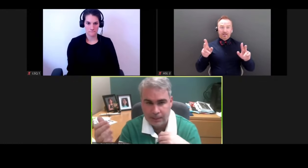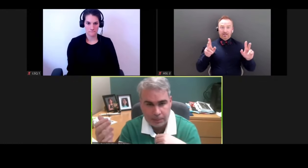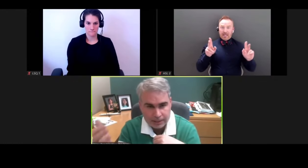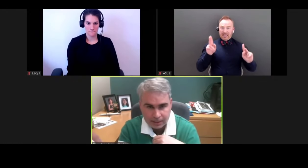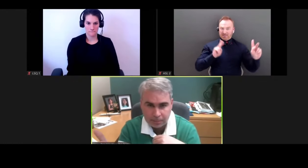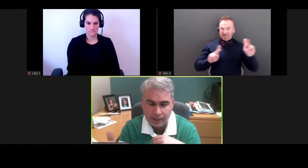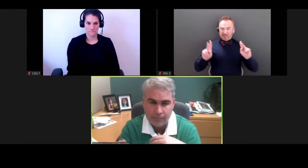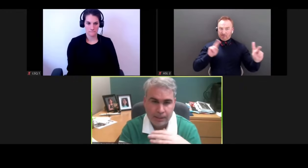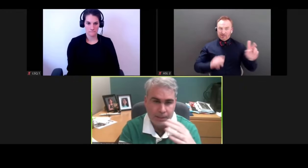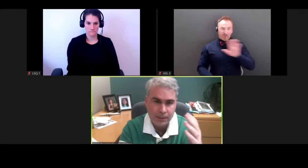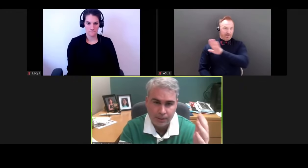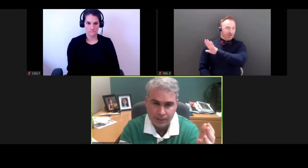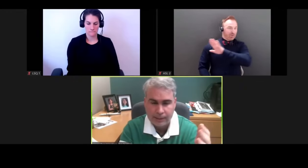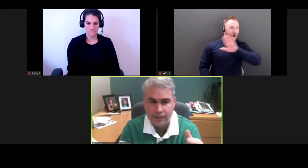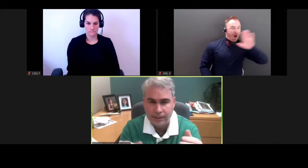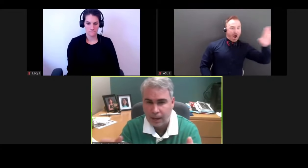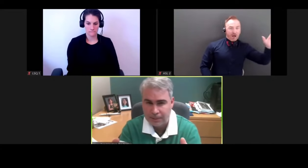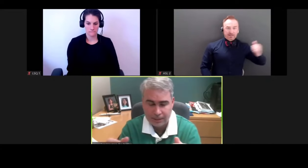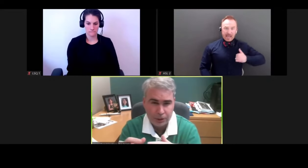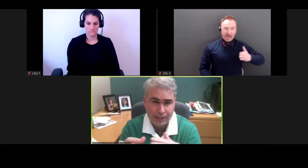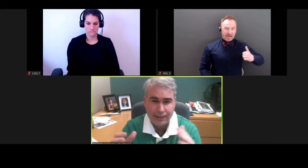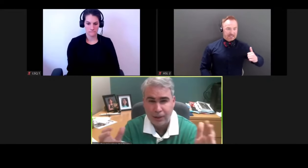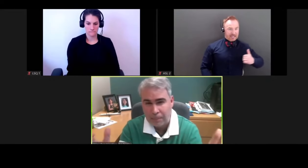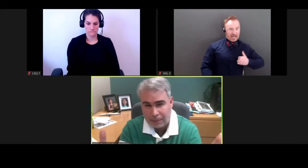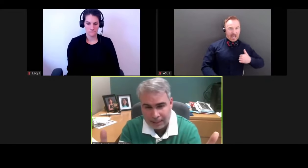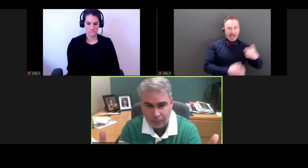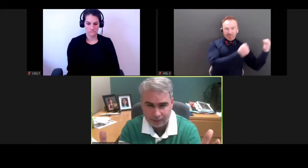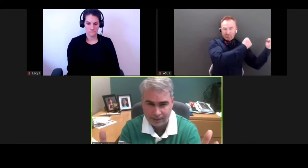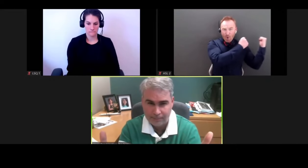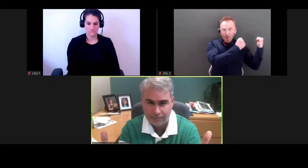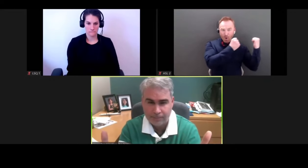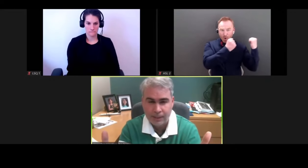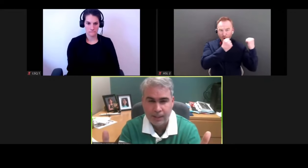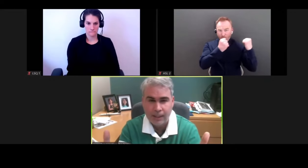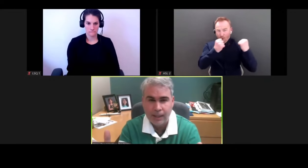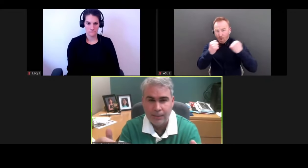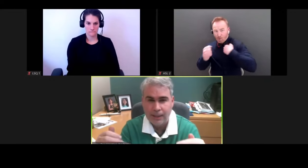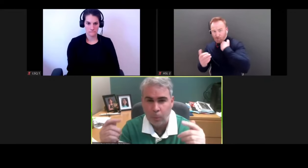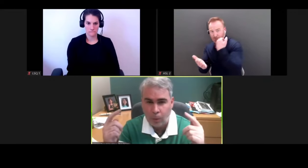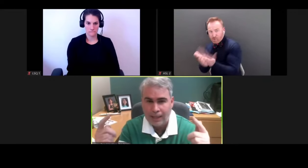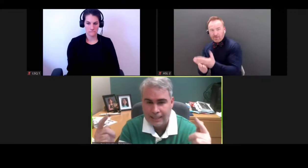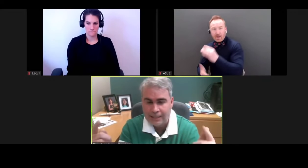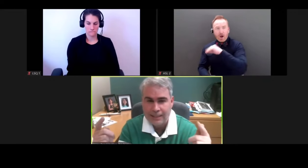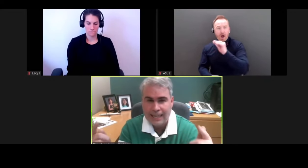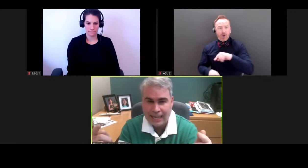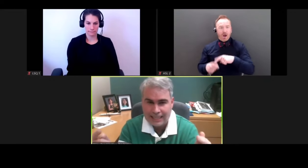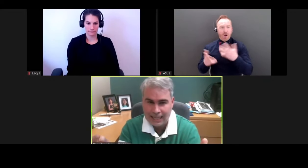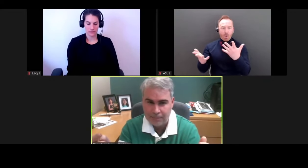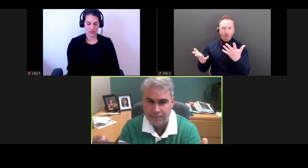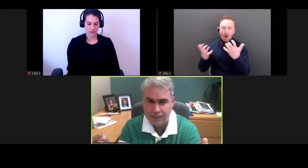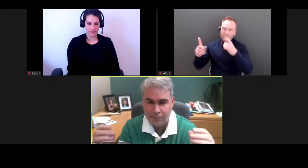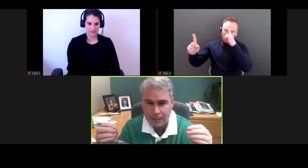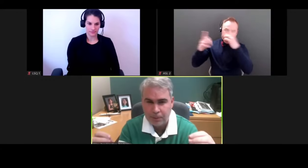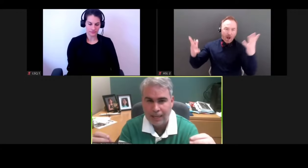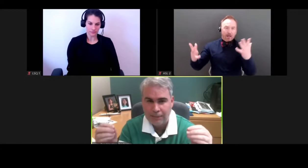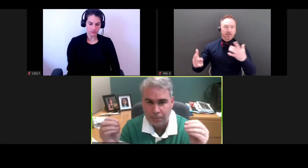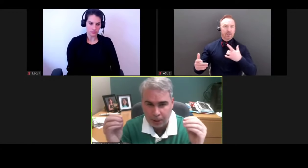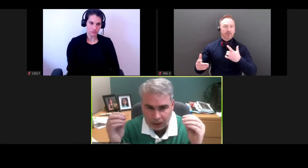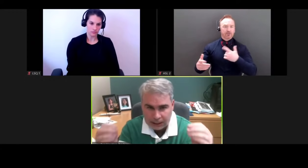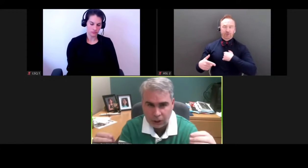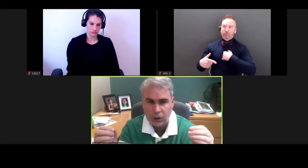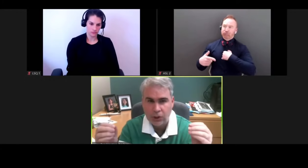they want to speak to the Prime Minister or the leader of the opposition and they're not meeting with them, then what is the end game? If people